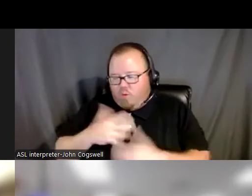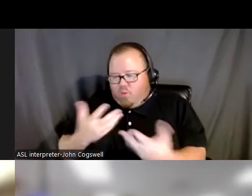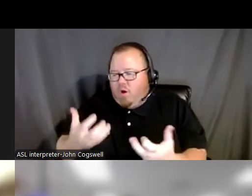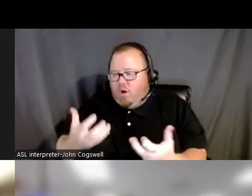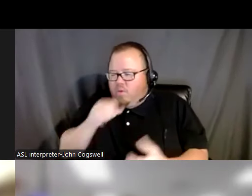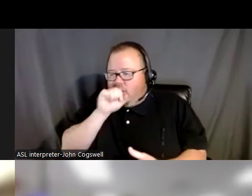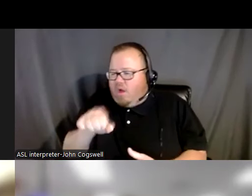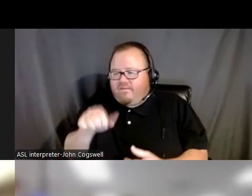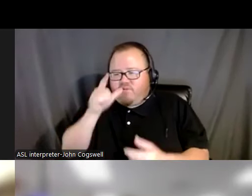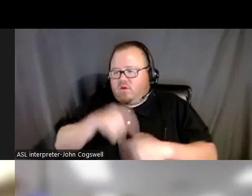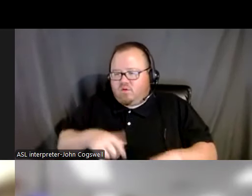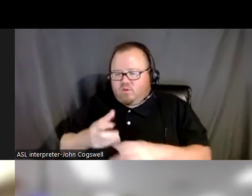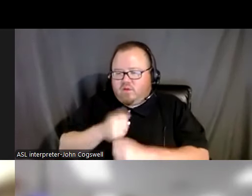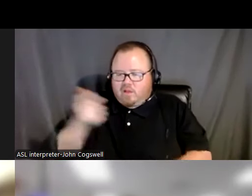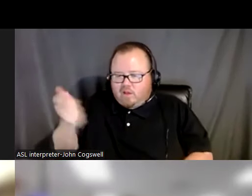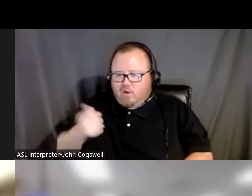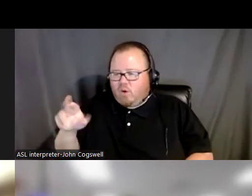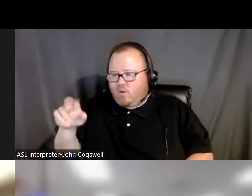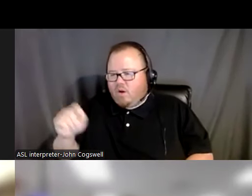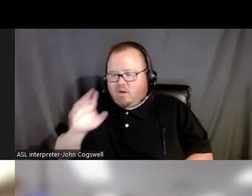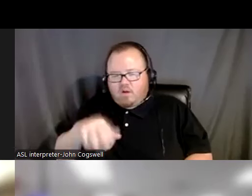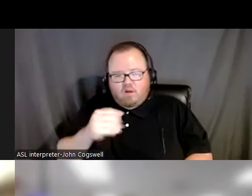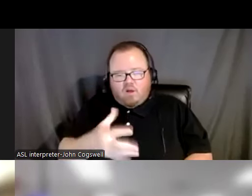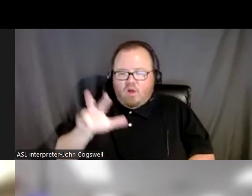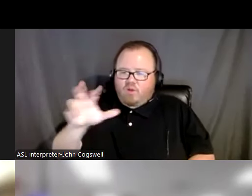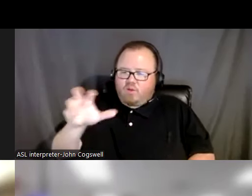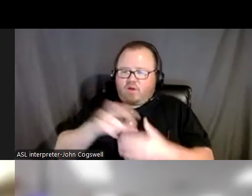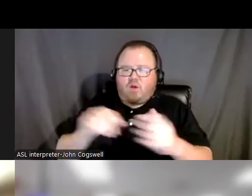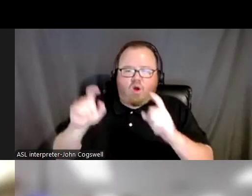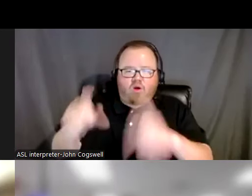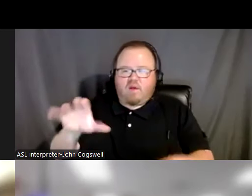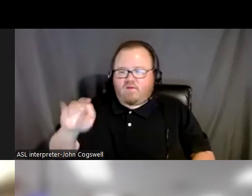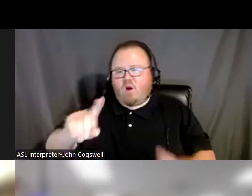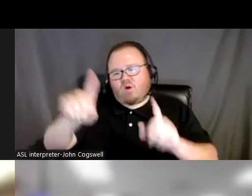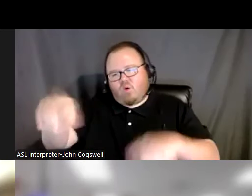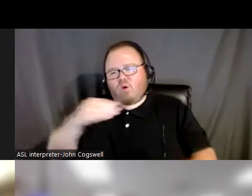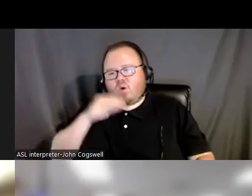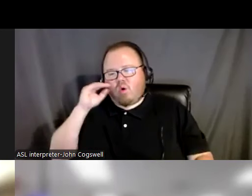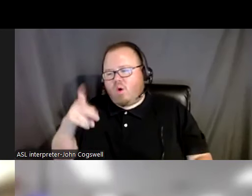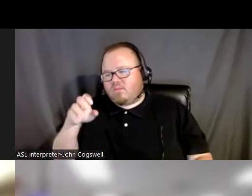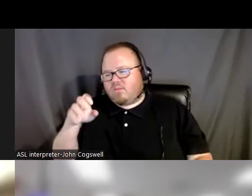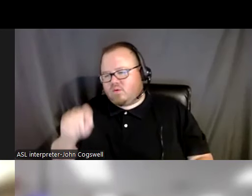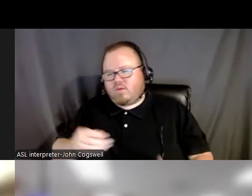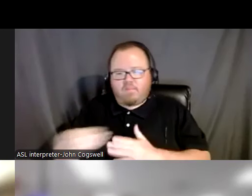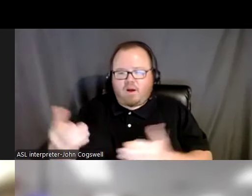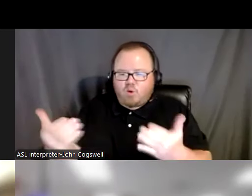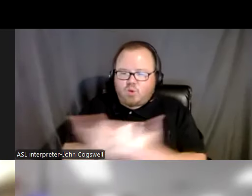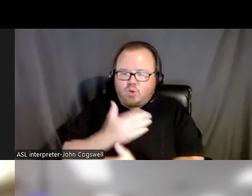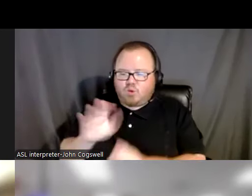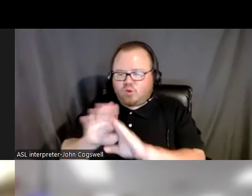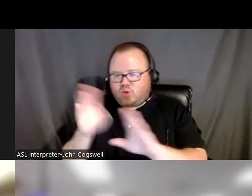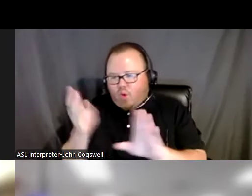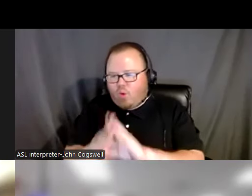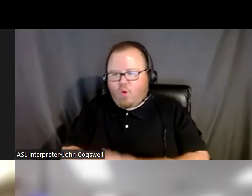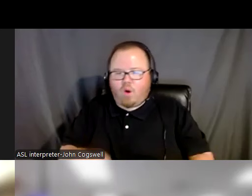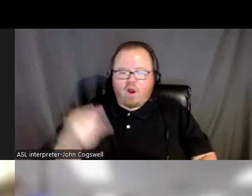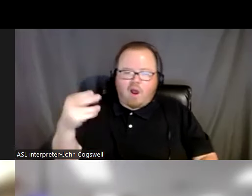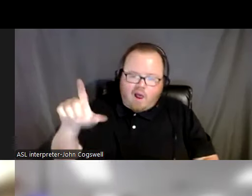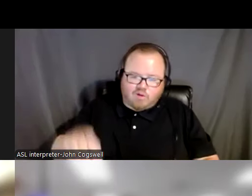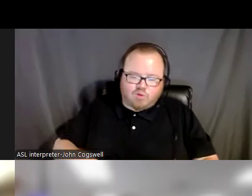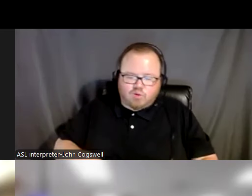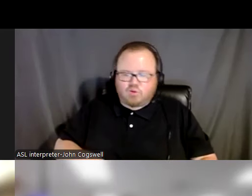to, get grants and say, hey, here's a $300 gift card to go down to Home Depot and buy a new door and buy a new door handle, buy a new sink and buy new shower